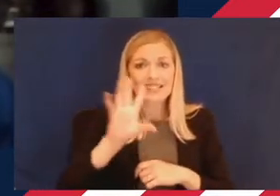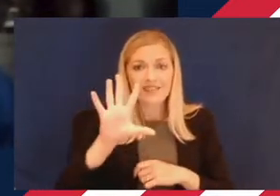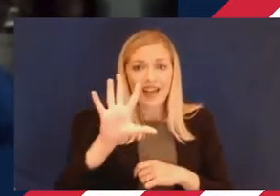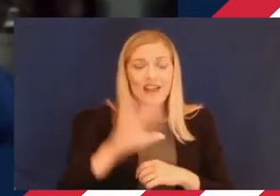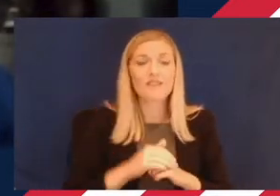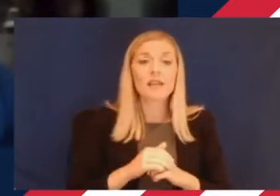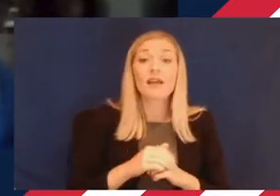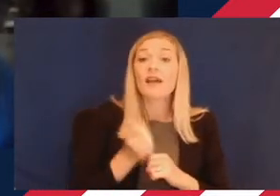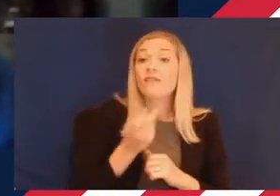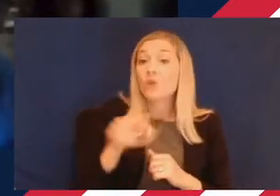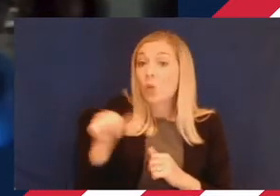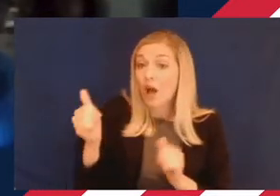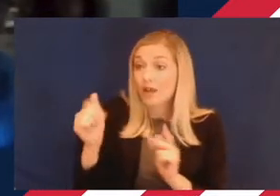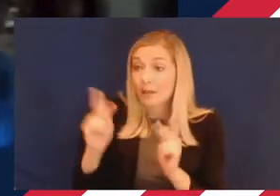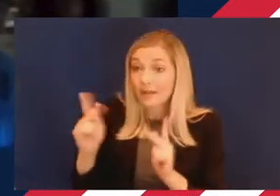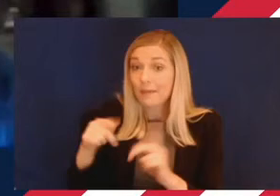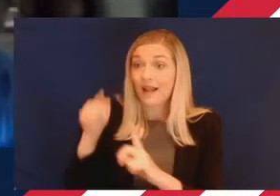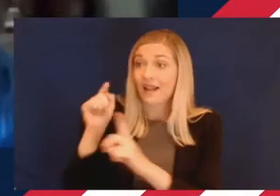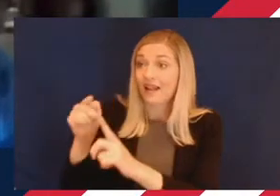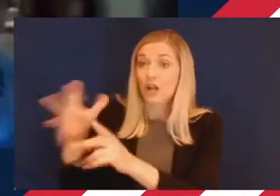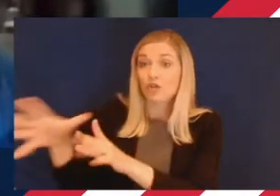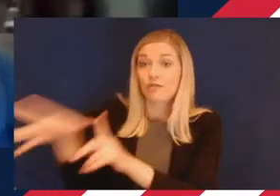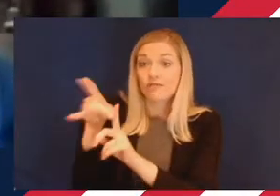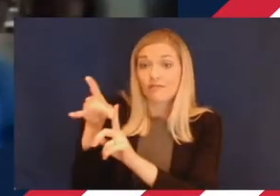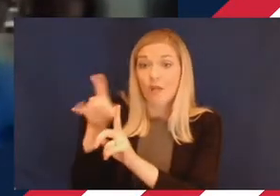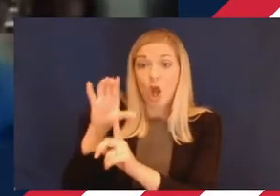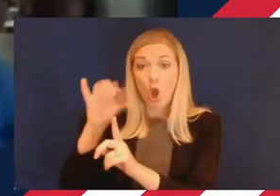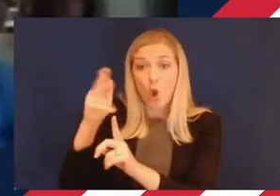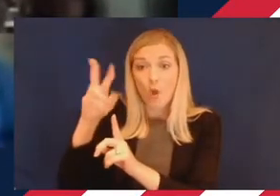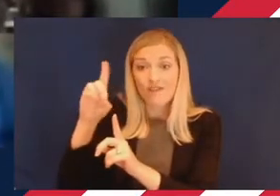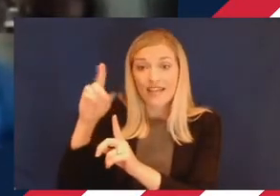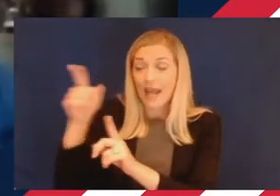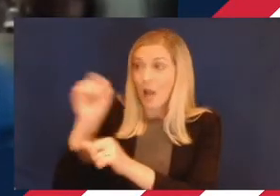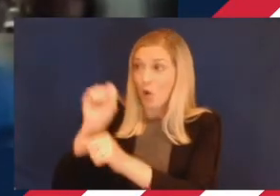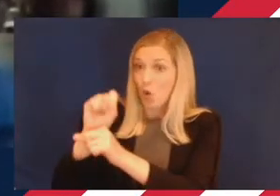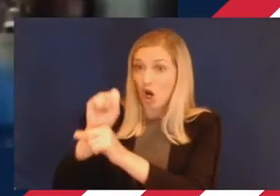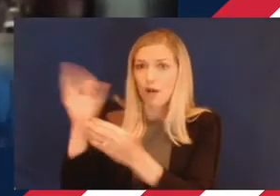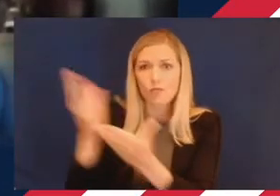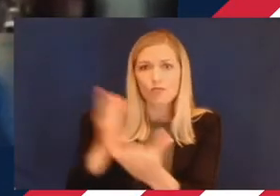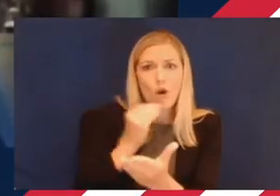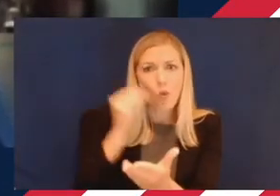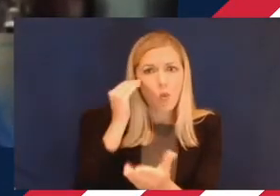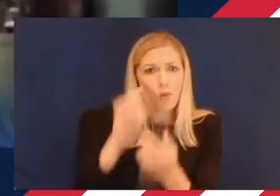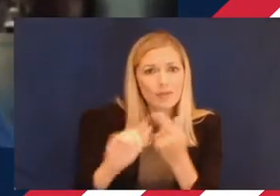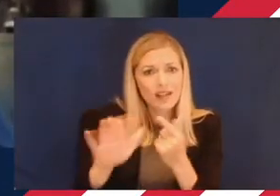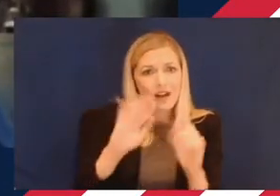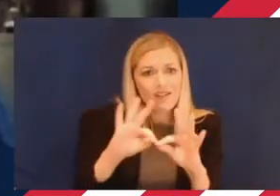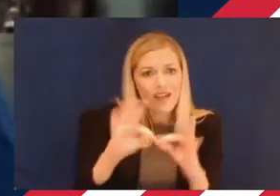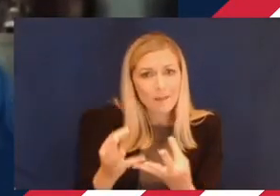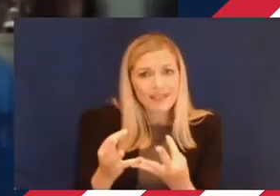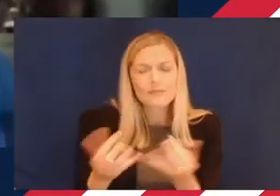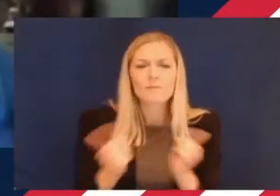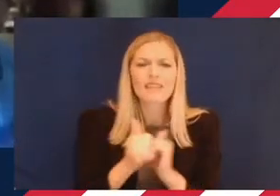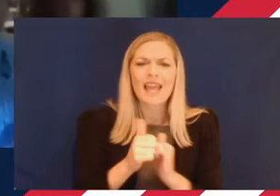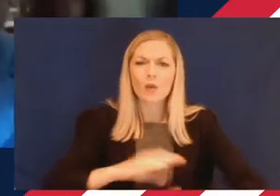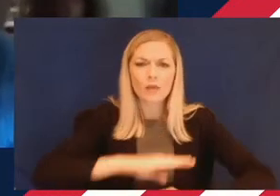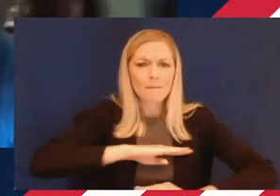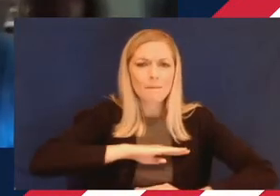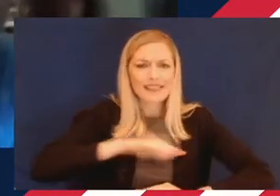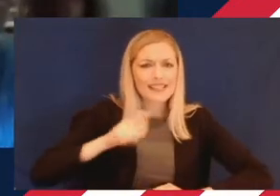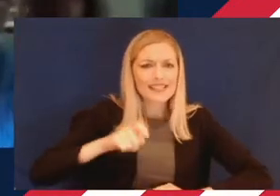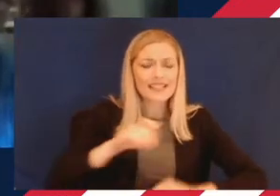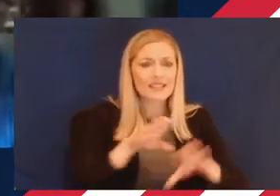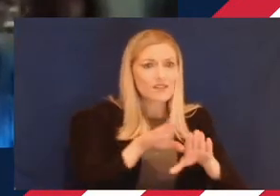brought the virus home to their families. How will we meet the needs of children, seniors, and people living with disabilities now and